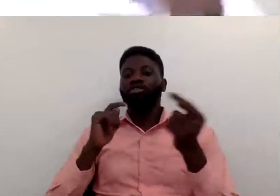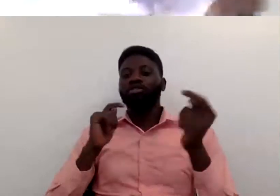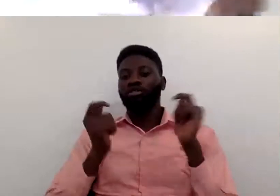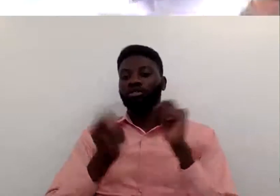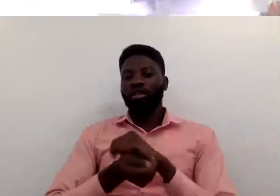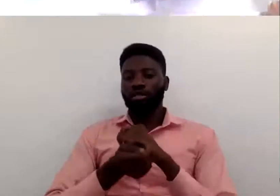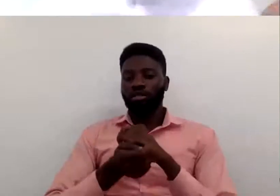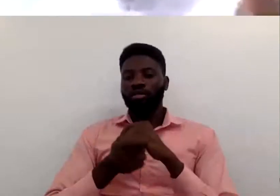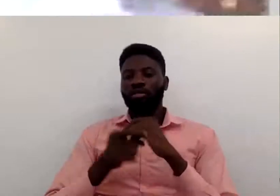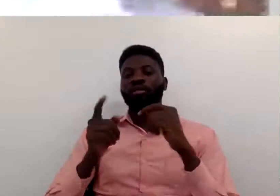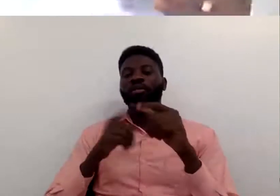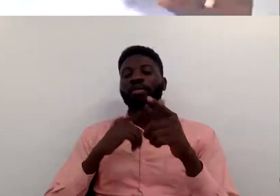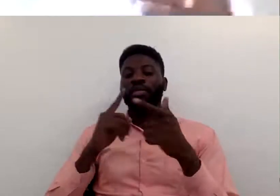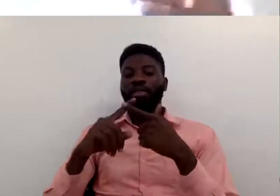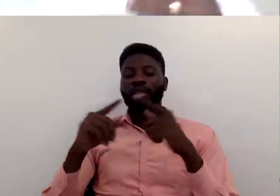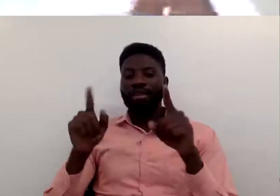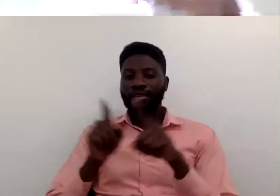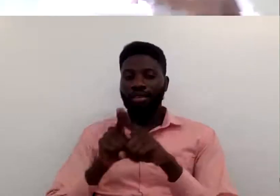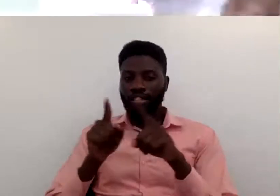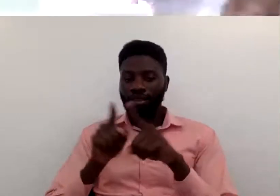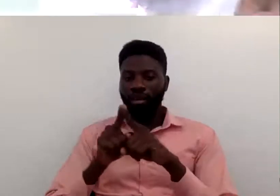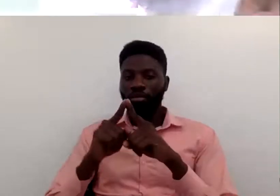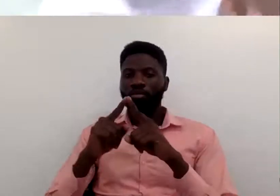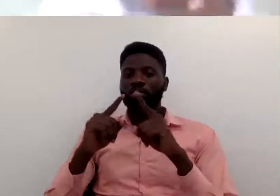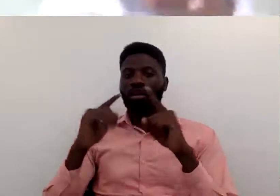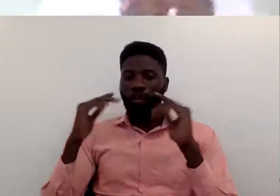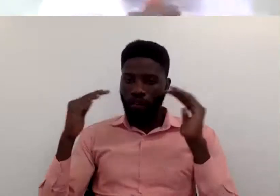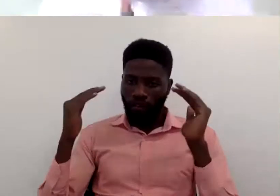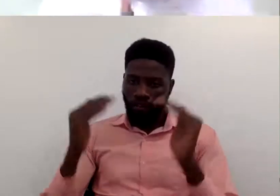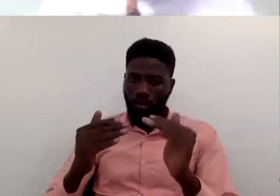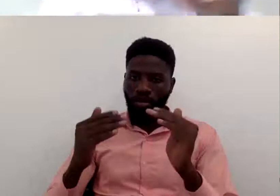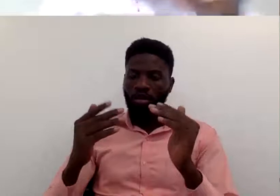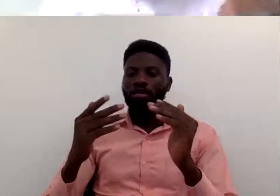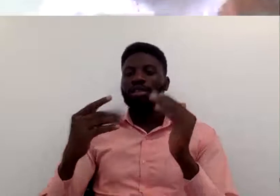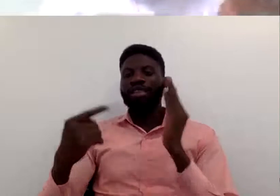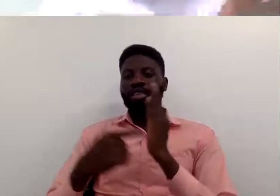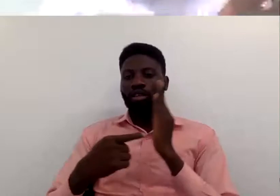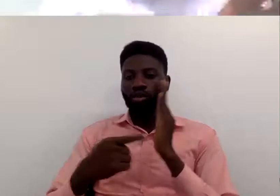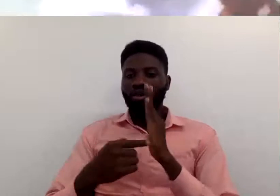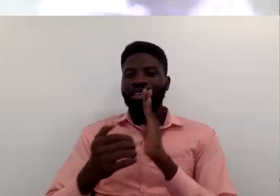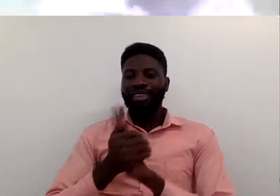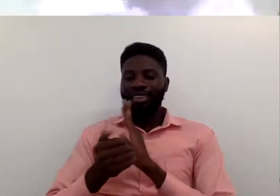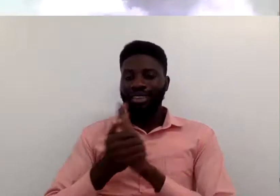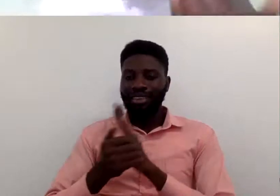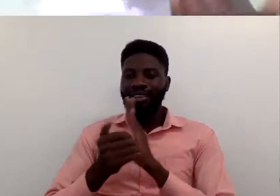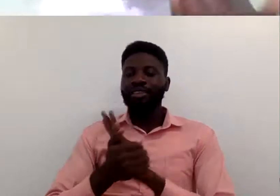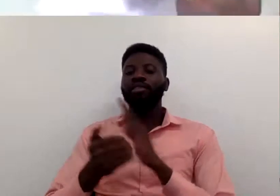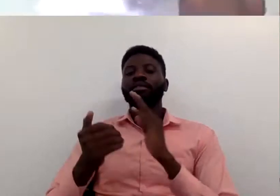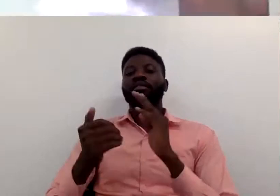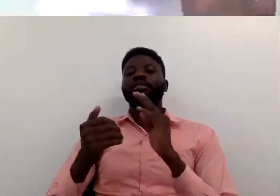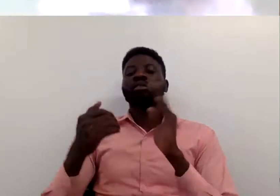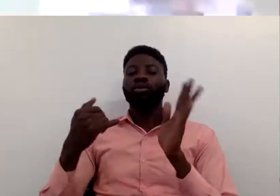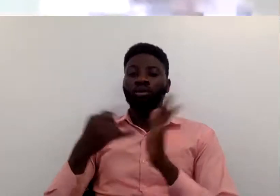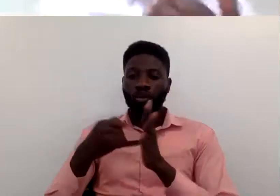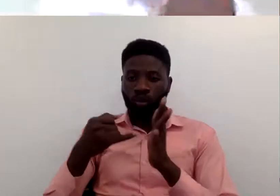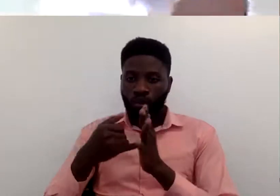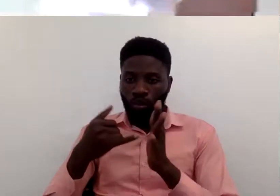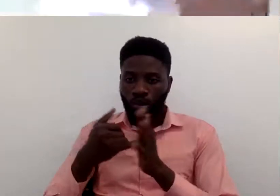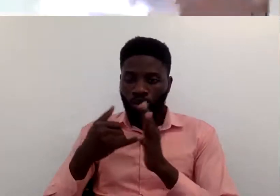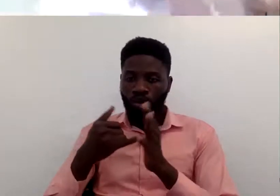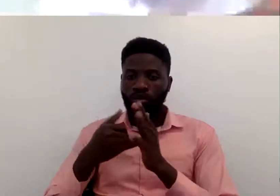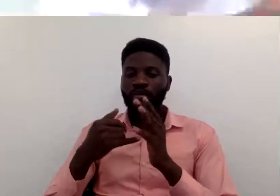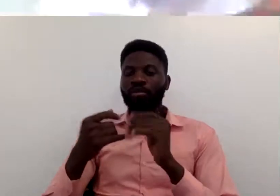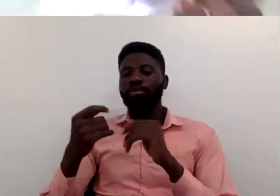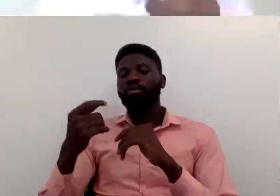possibly that stretched a bit, and we talked about some of the technical skills, one of them being